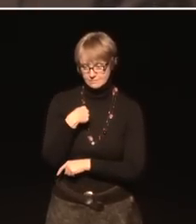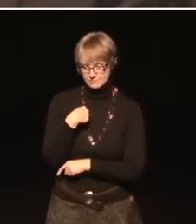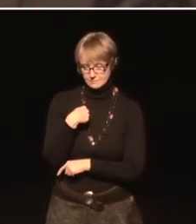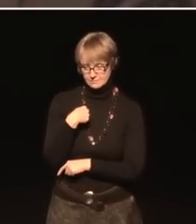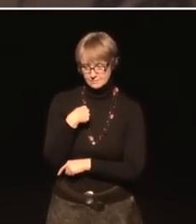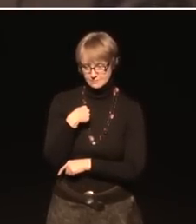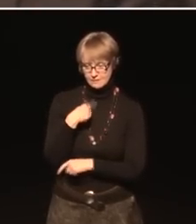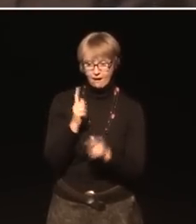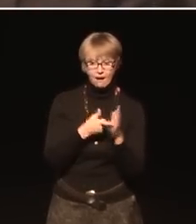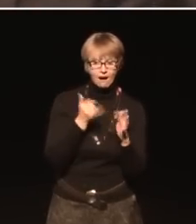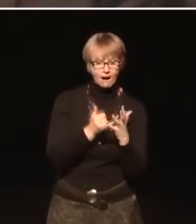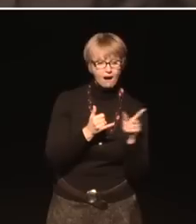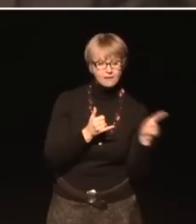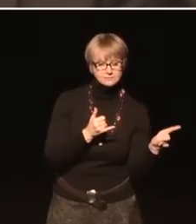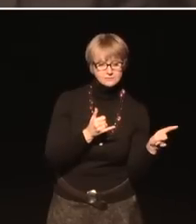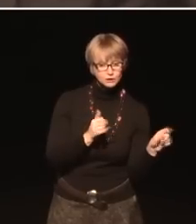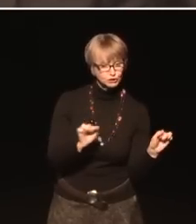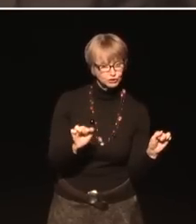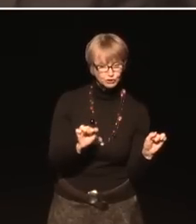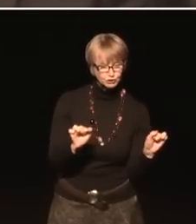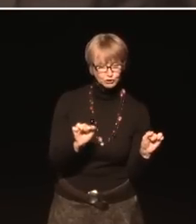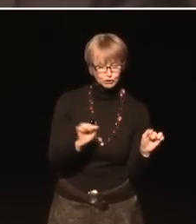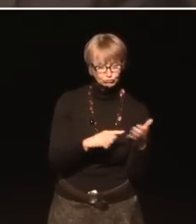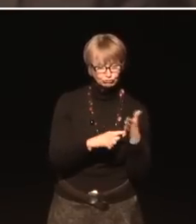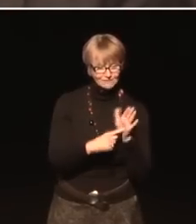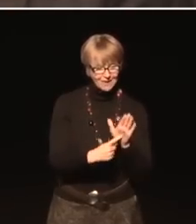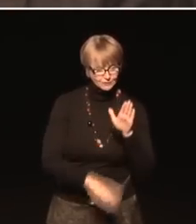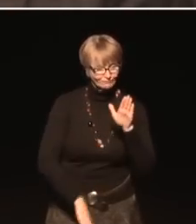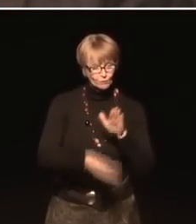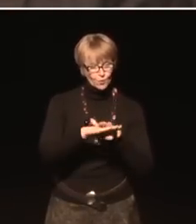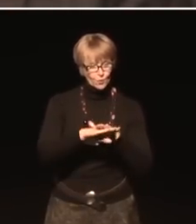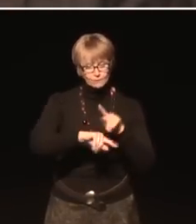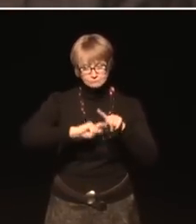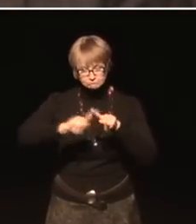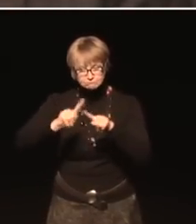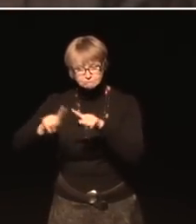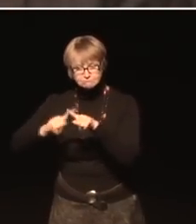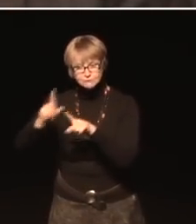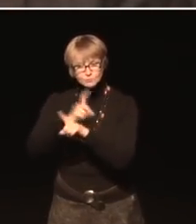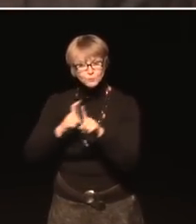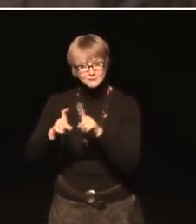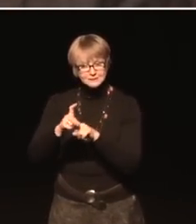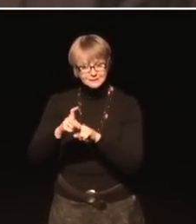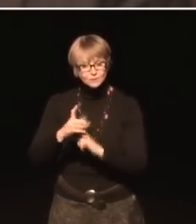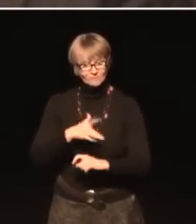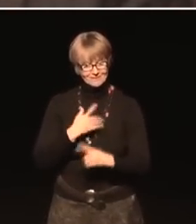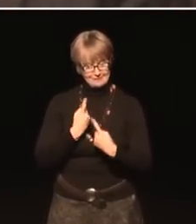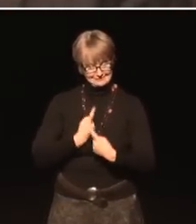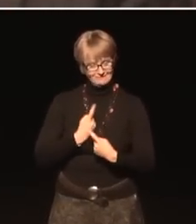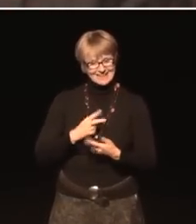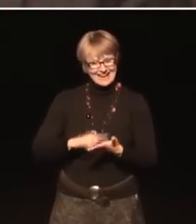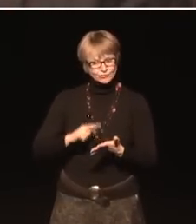how our arts do not yet fully reflect the community. So it feels a very natural place